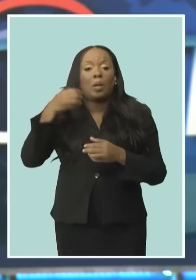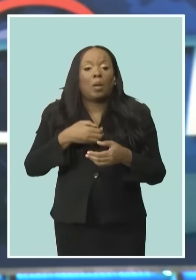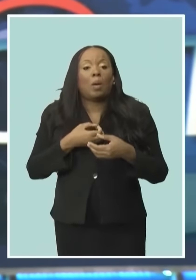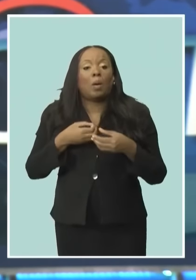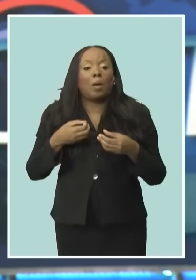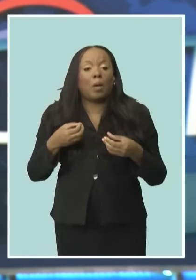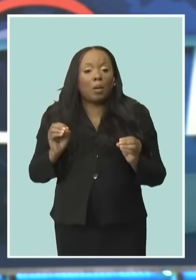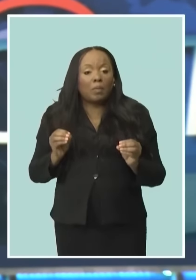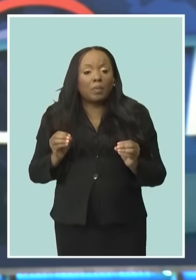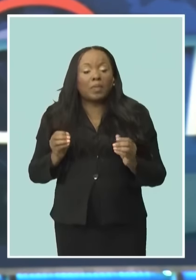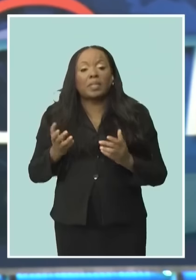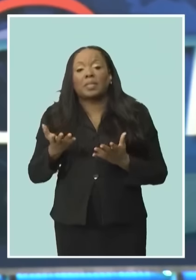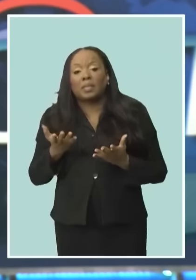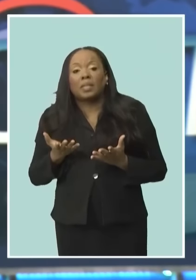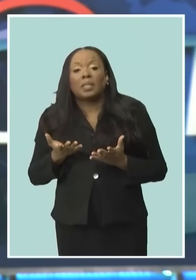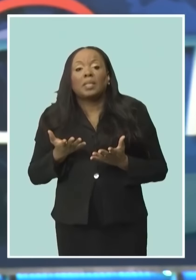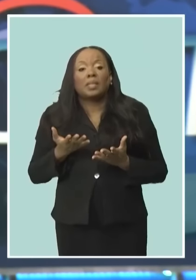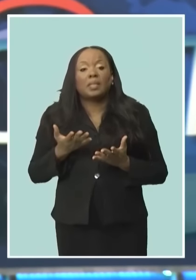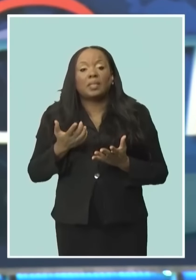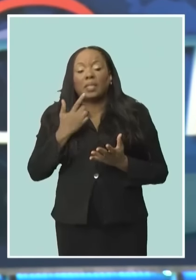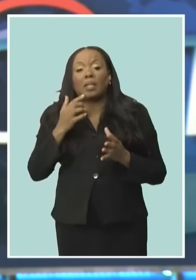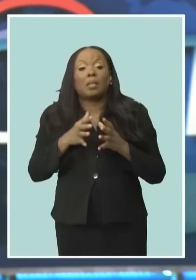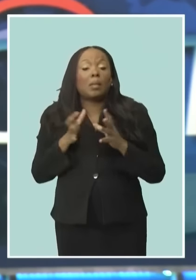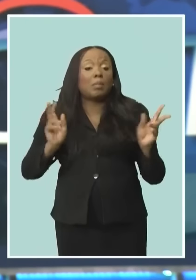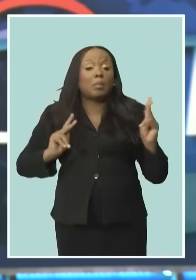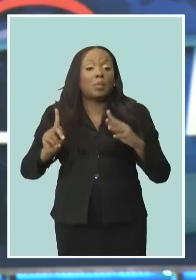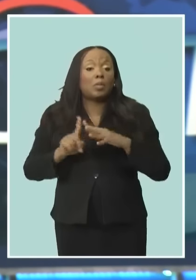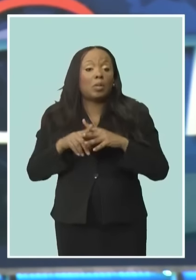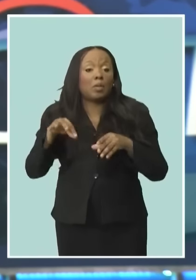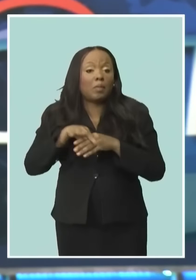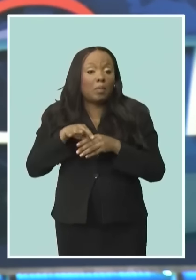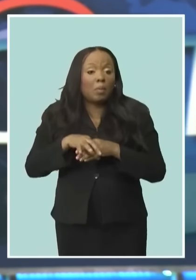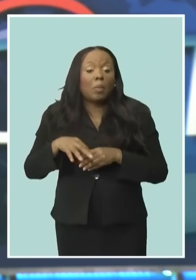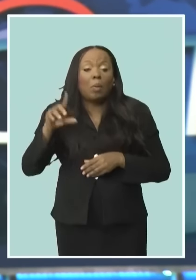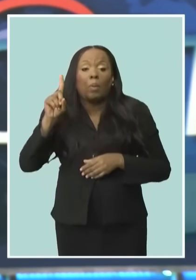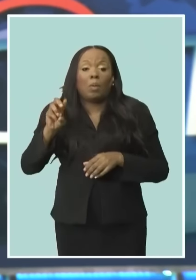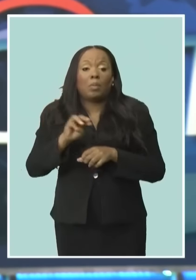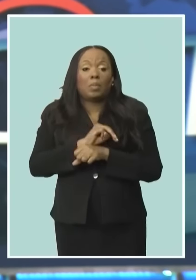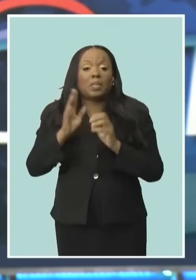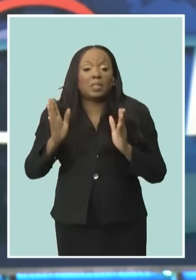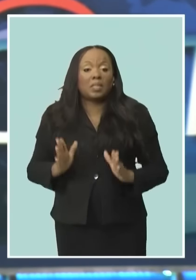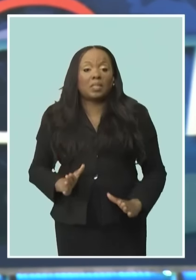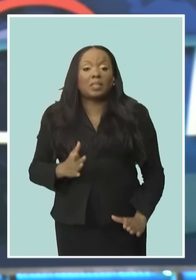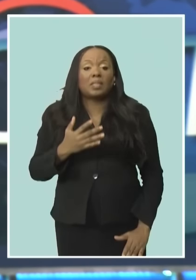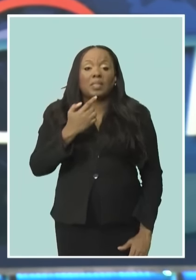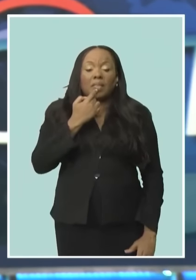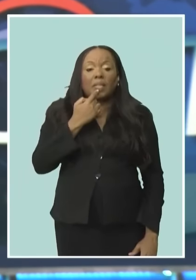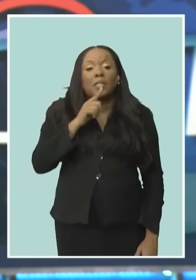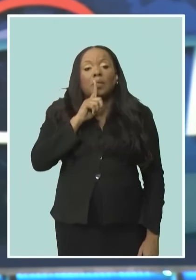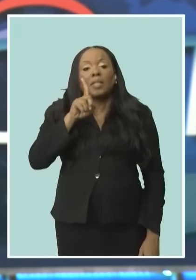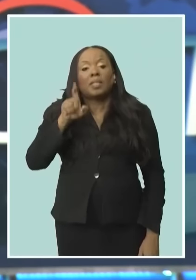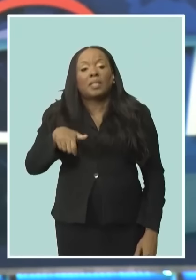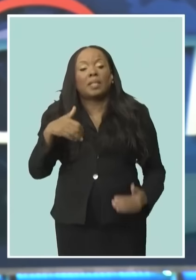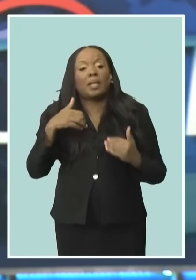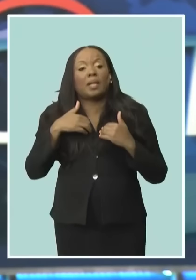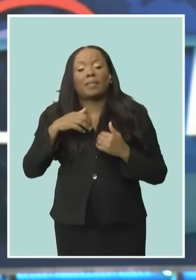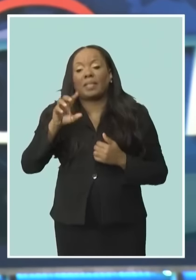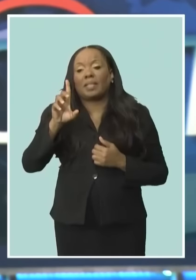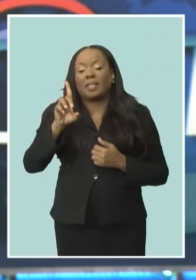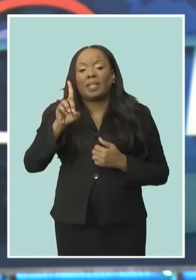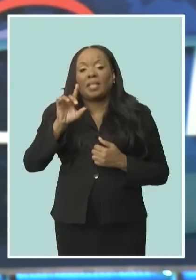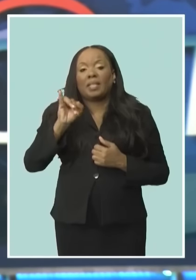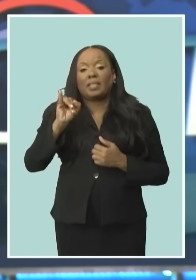Lower Carlton in St. James of a healthy voter turnout, one government minister is pressing for the implementation of digital voting